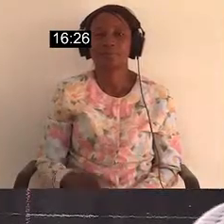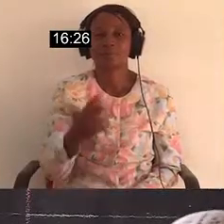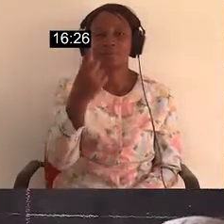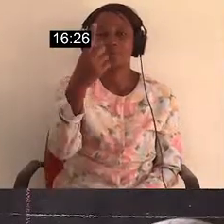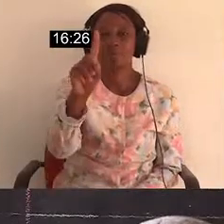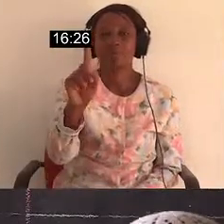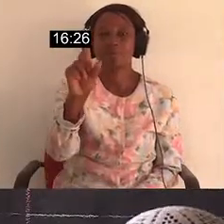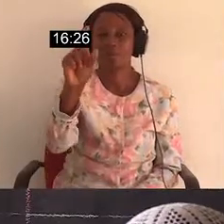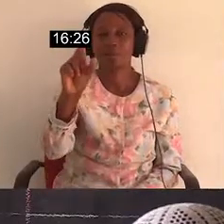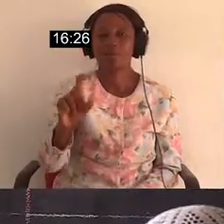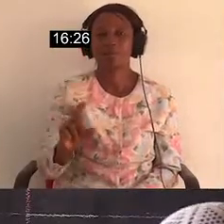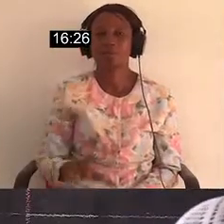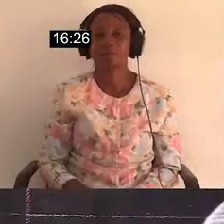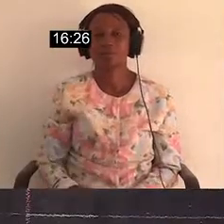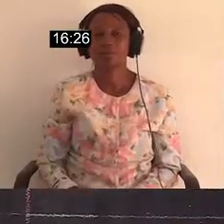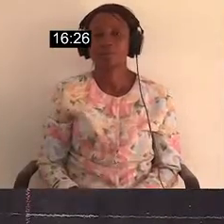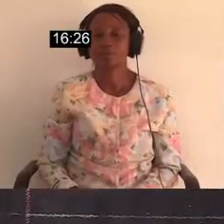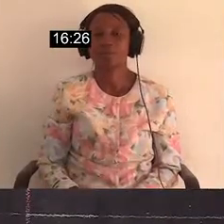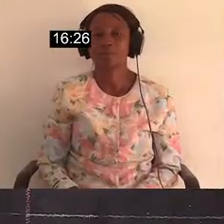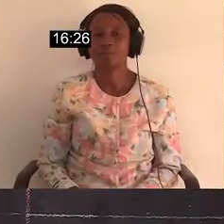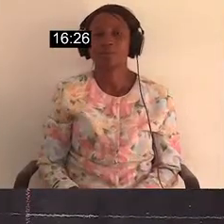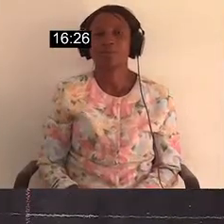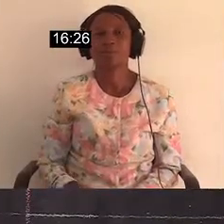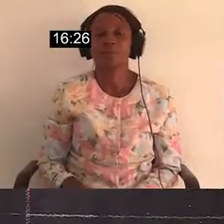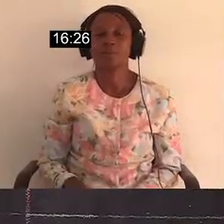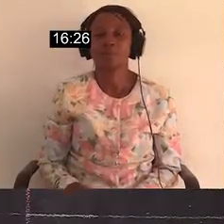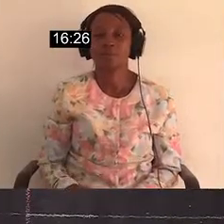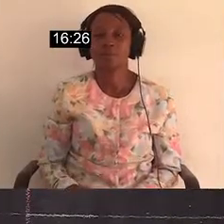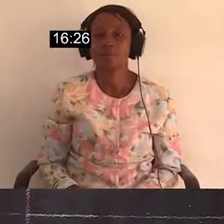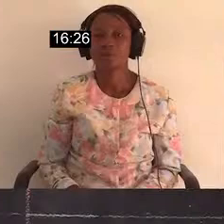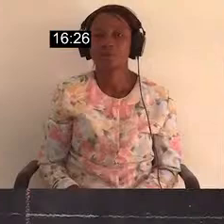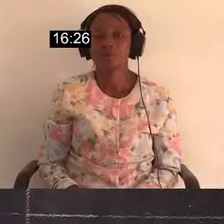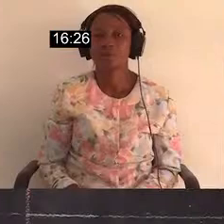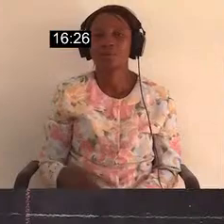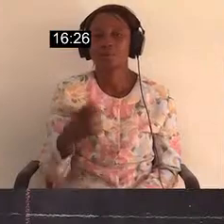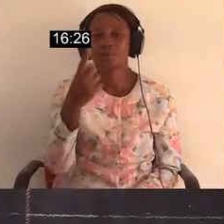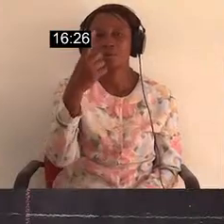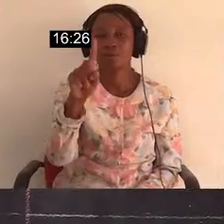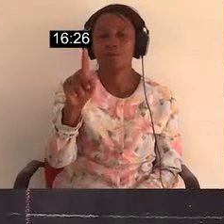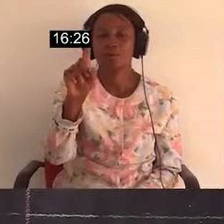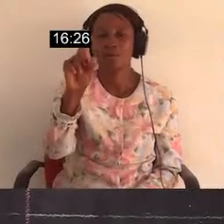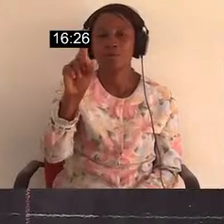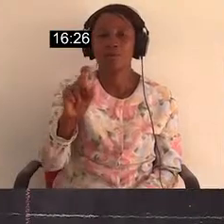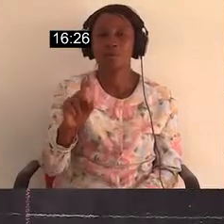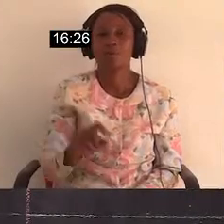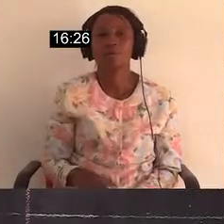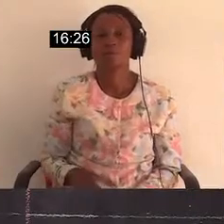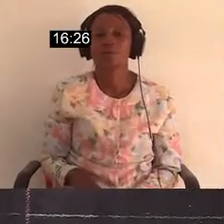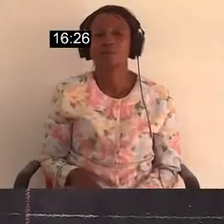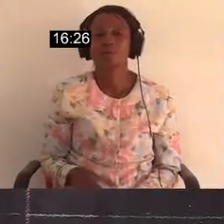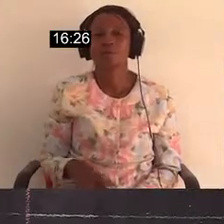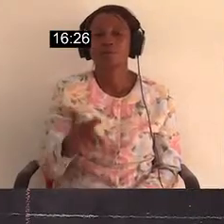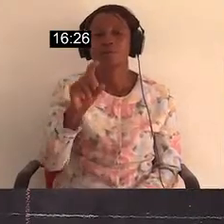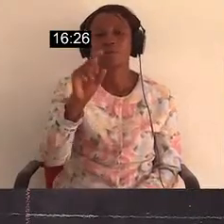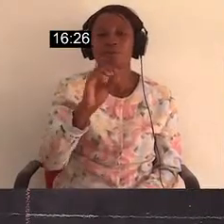The first word, the card, the first word is